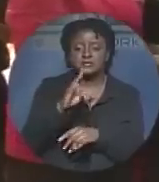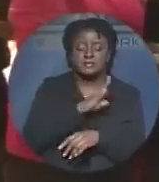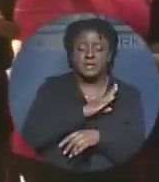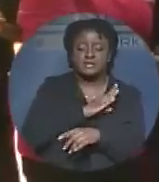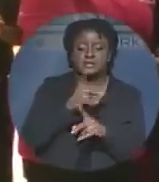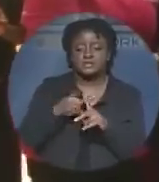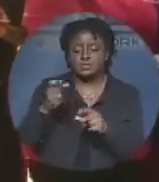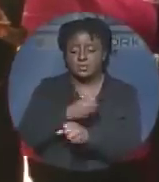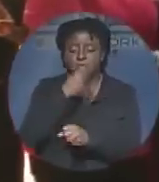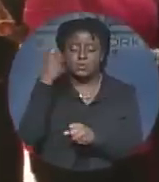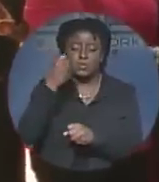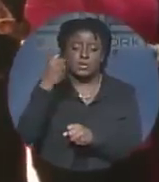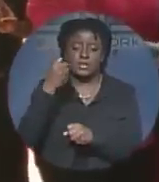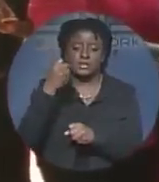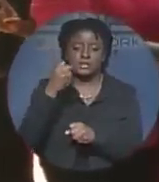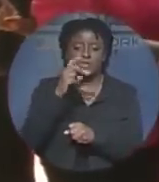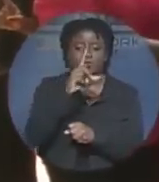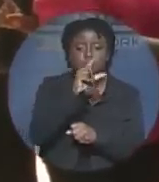the championship